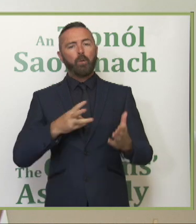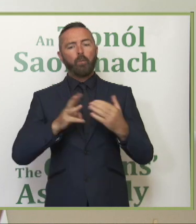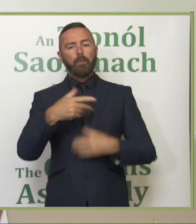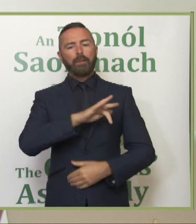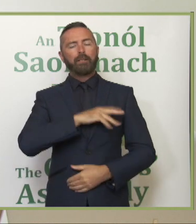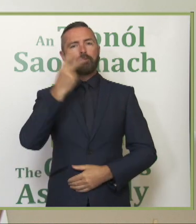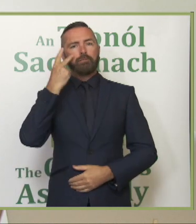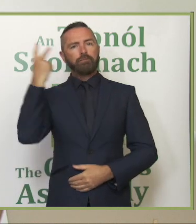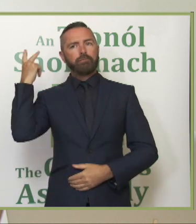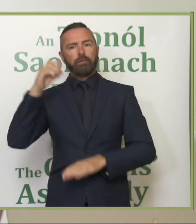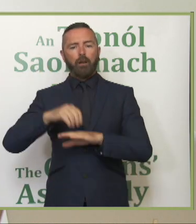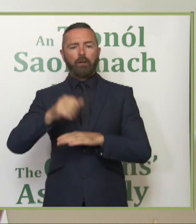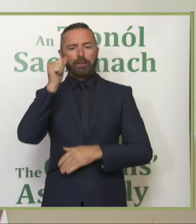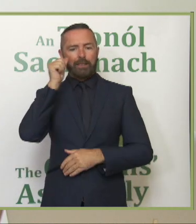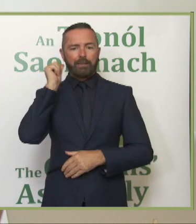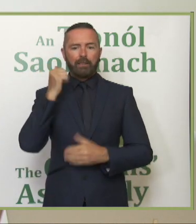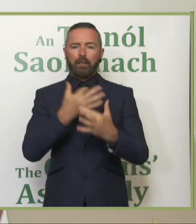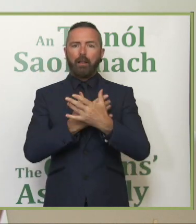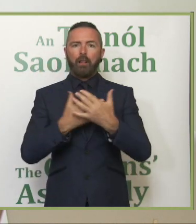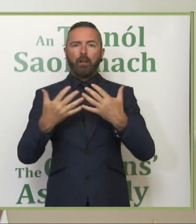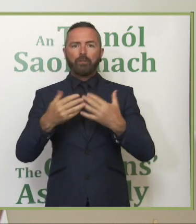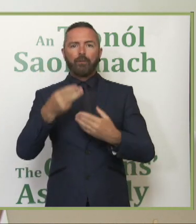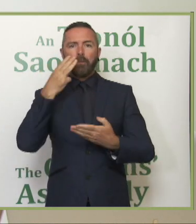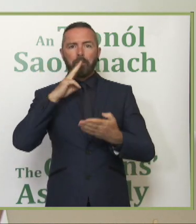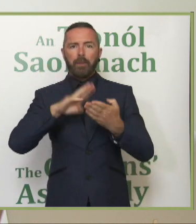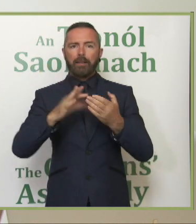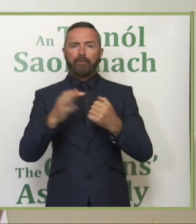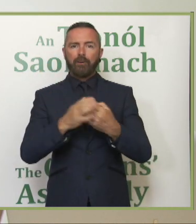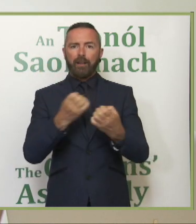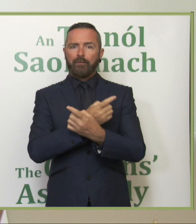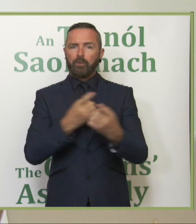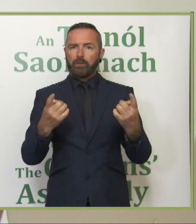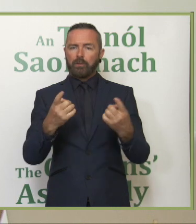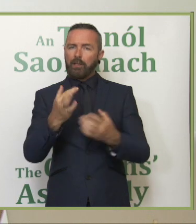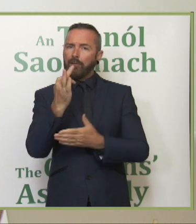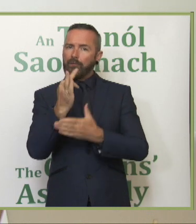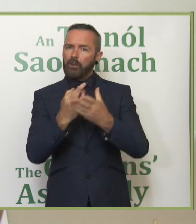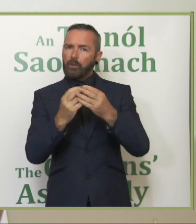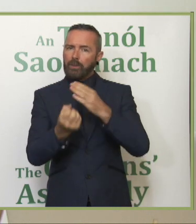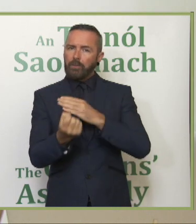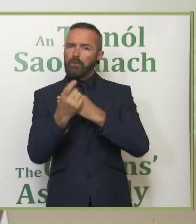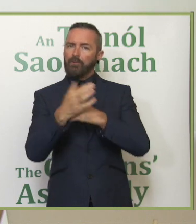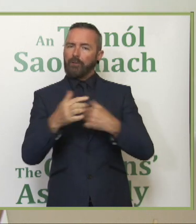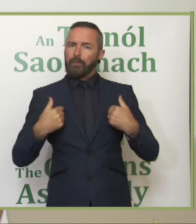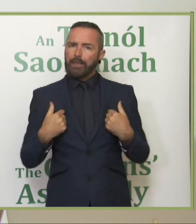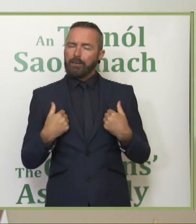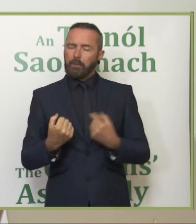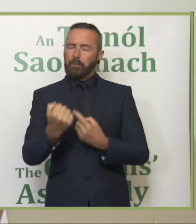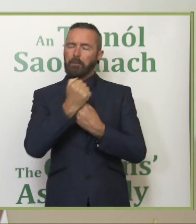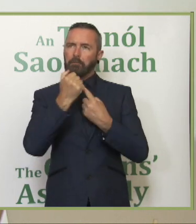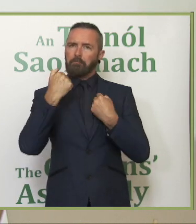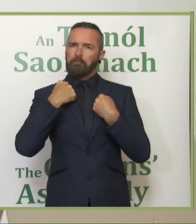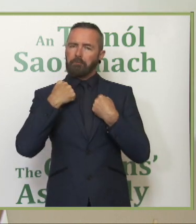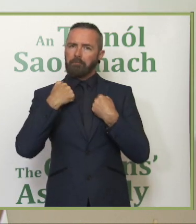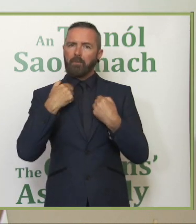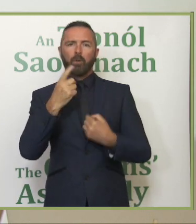yesterday, a lot of takeaway messages for all of us, but I think a few things certainly came true for me. And one was